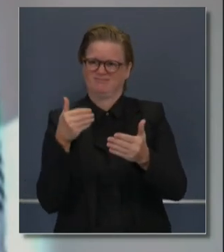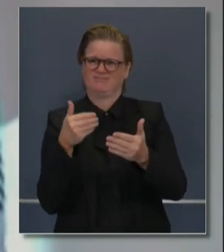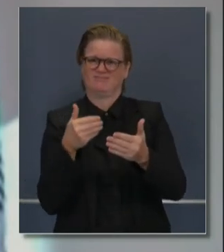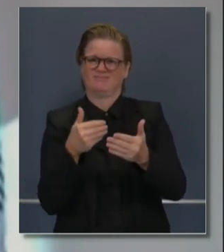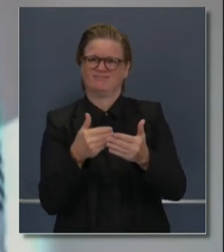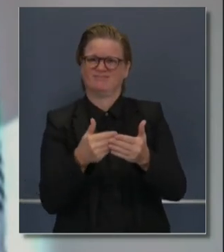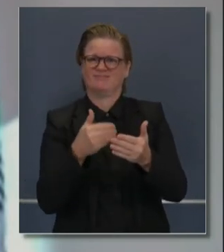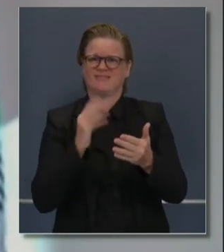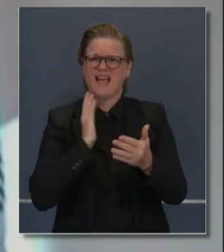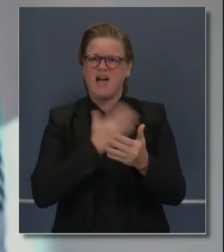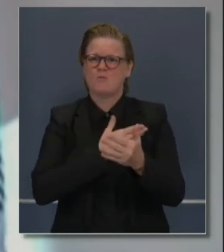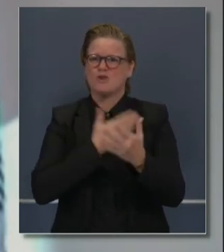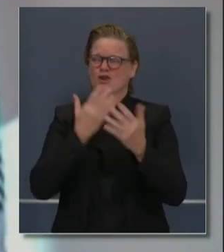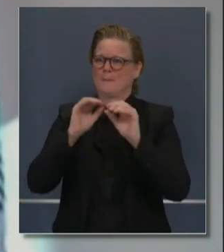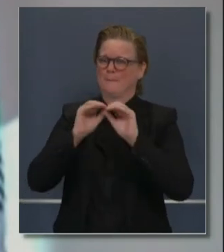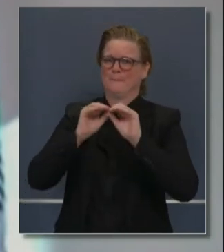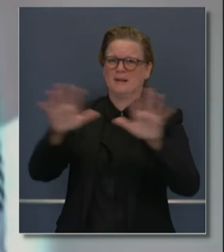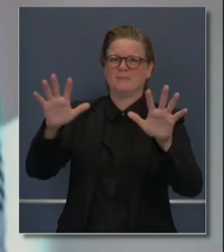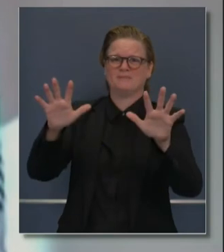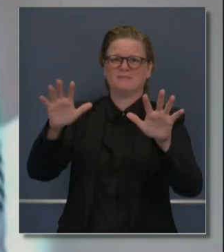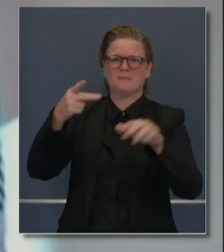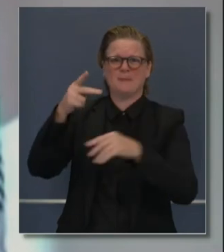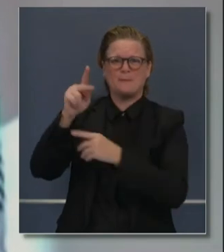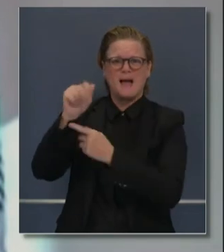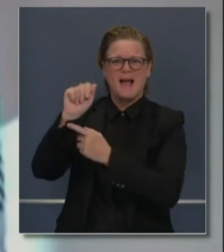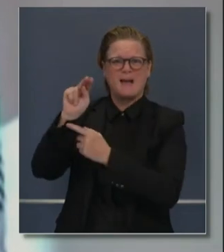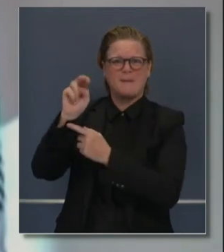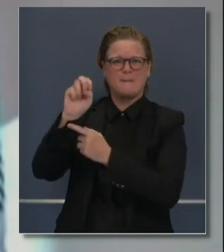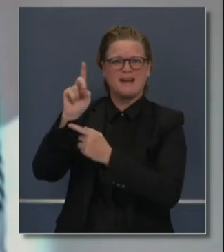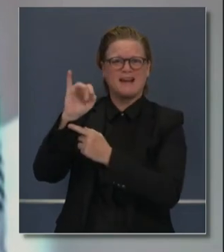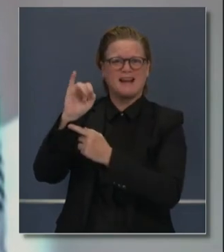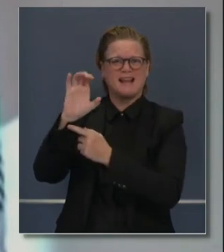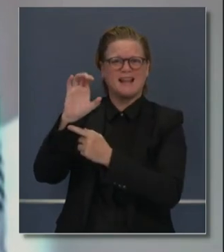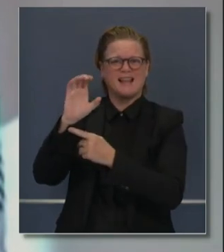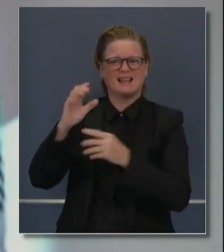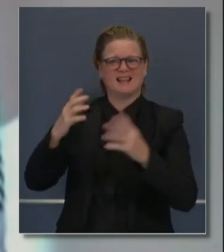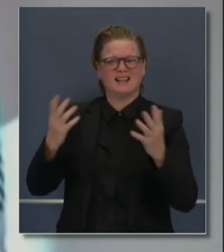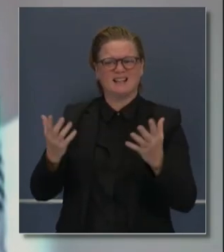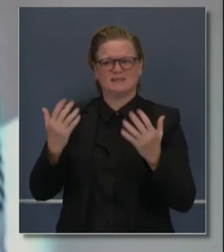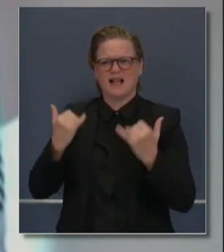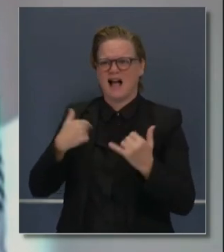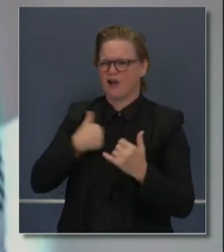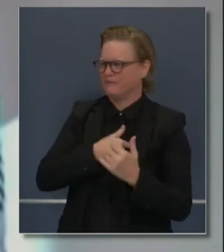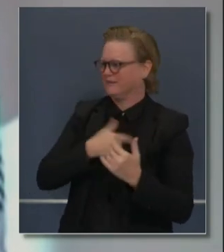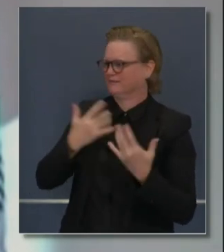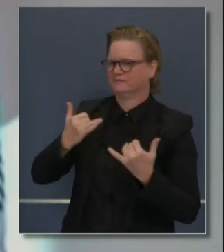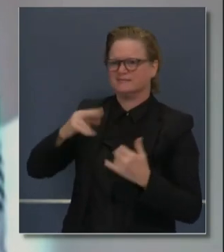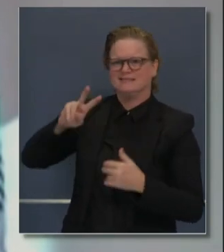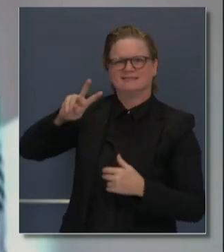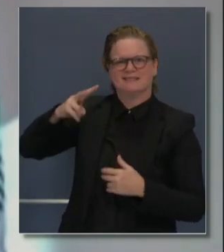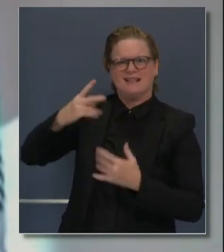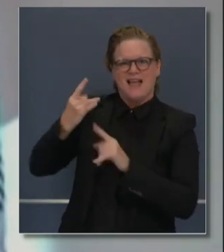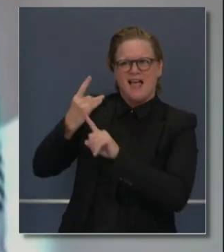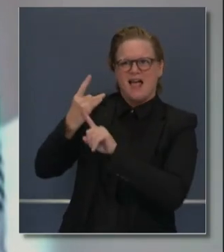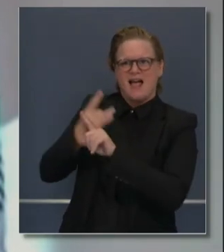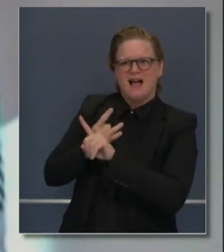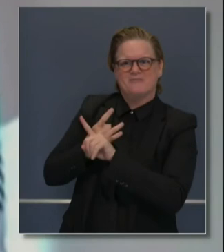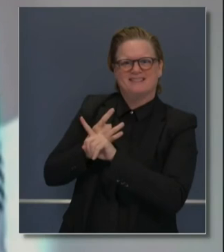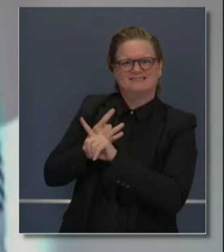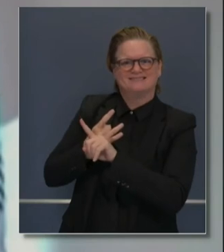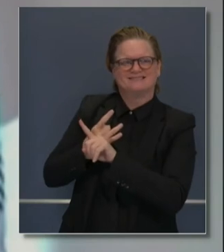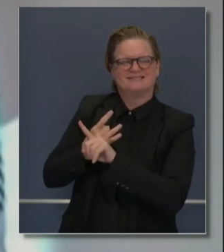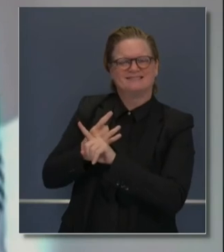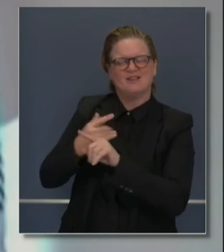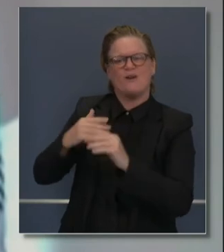but really as we move into this second half of our response, doing things that we know will protect our families